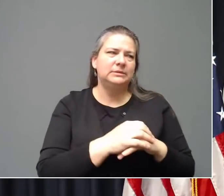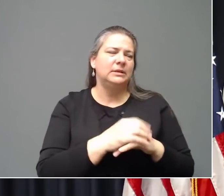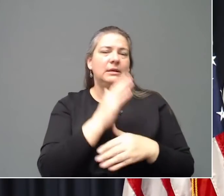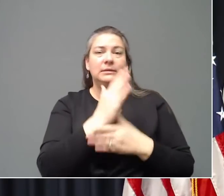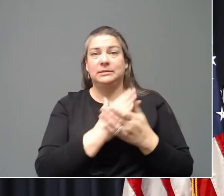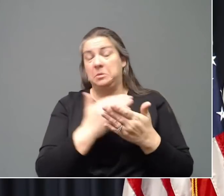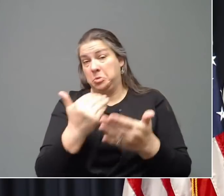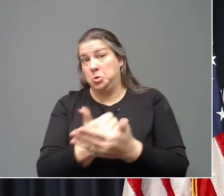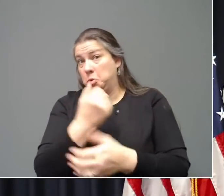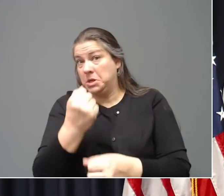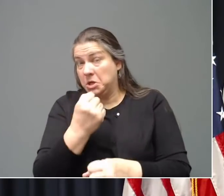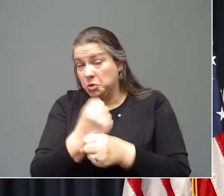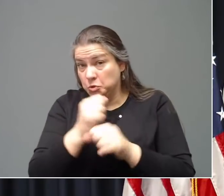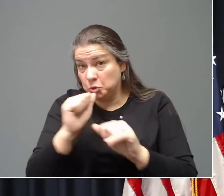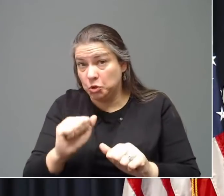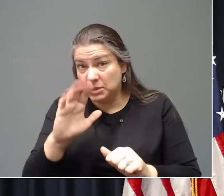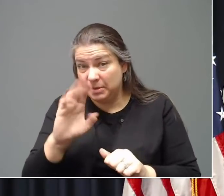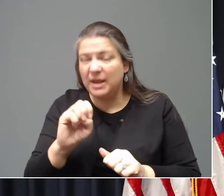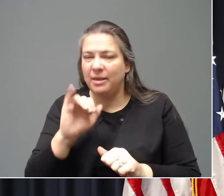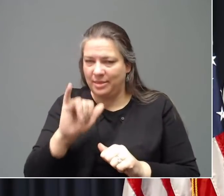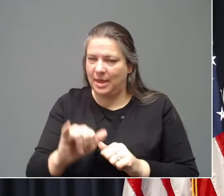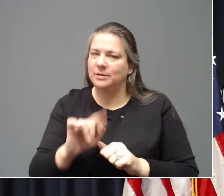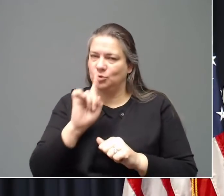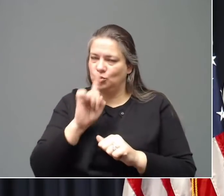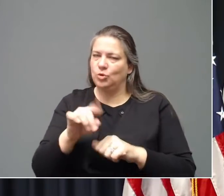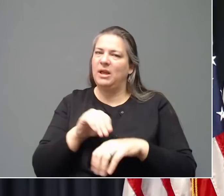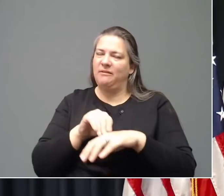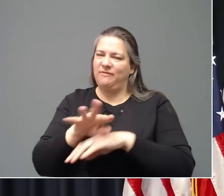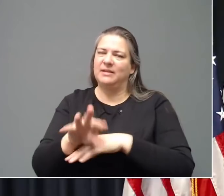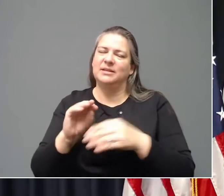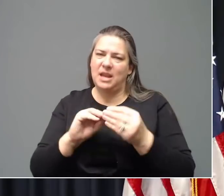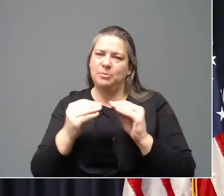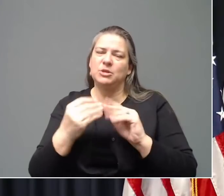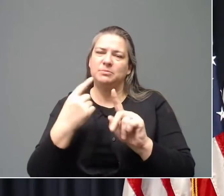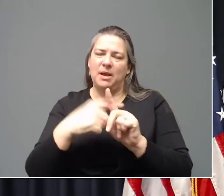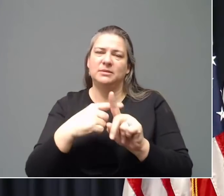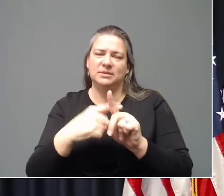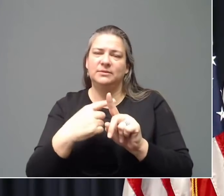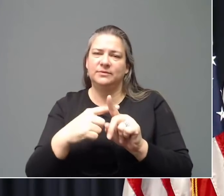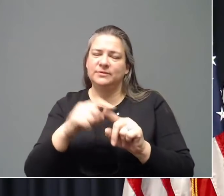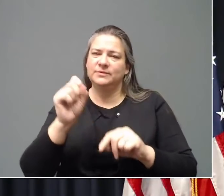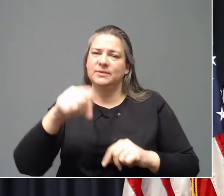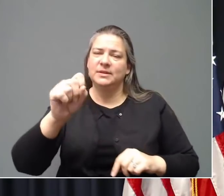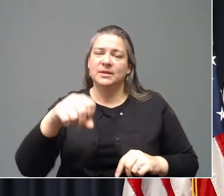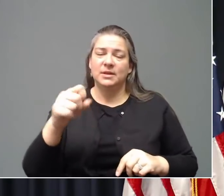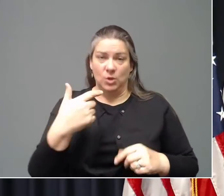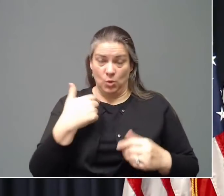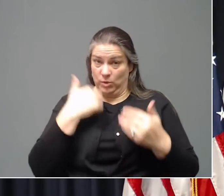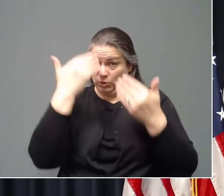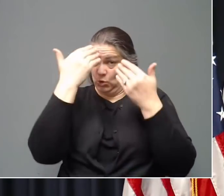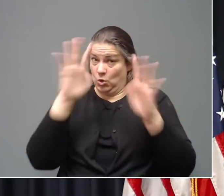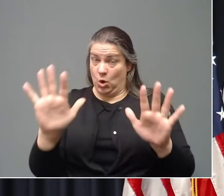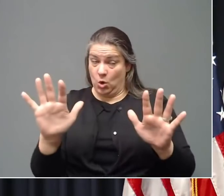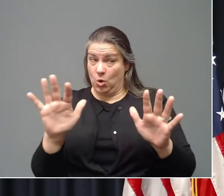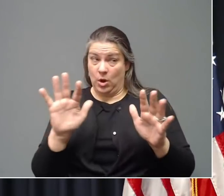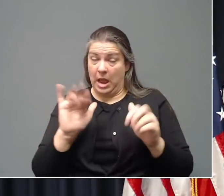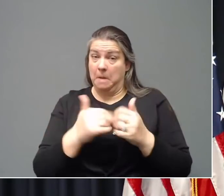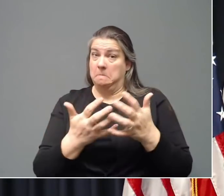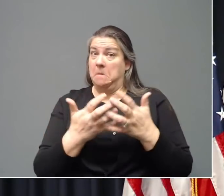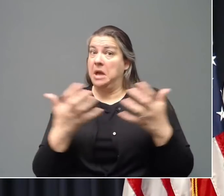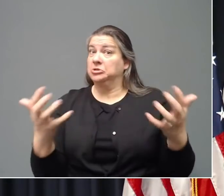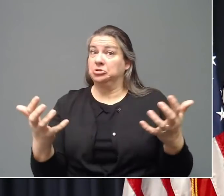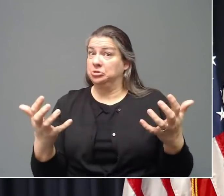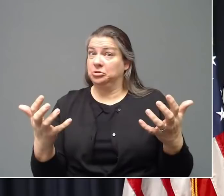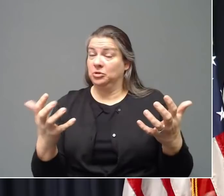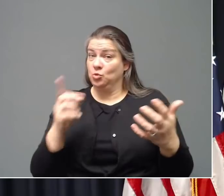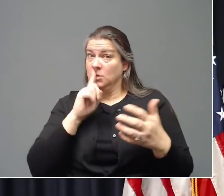have made an impact. And we won't know how large the impact is until we have several days for the